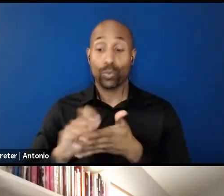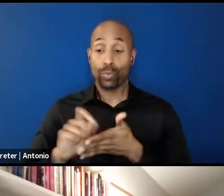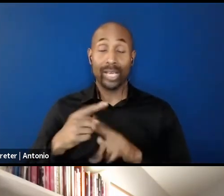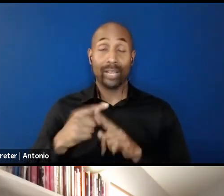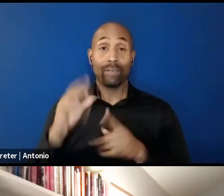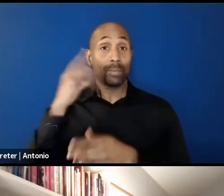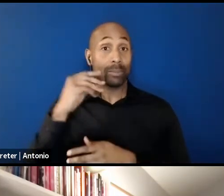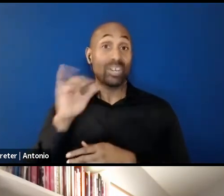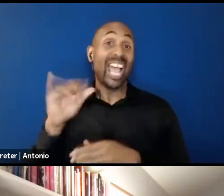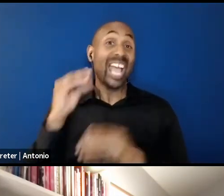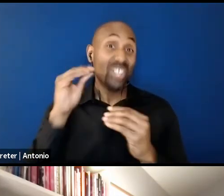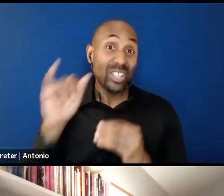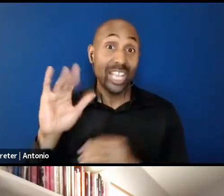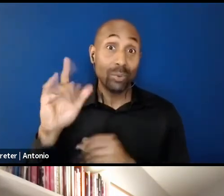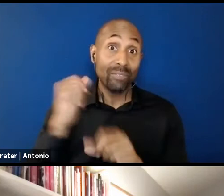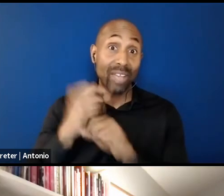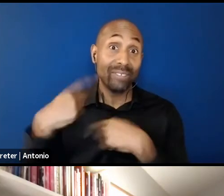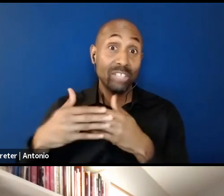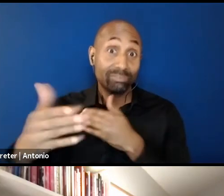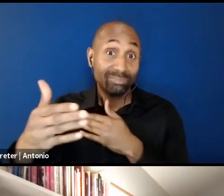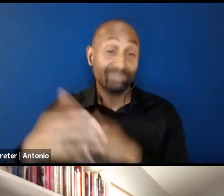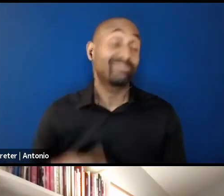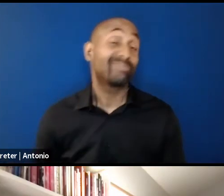25 years after that.